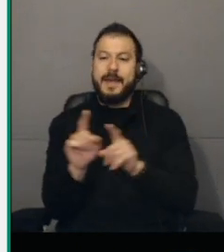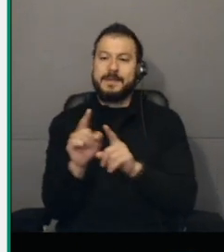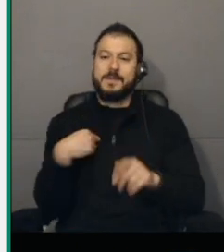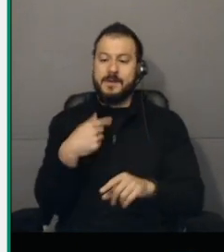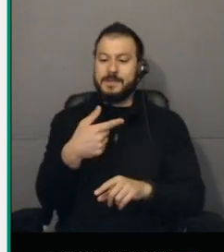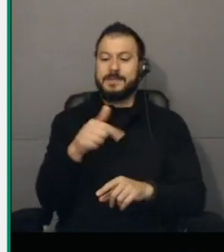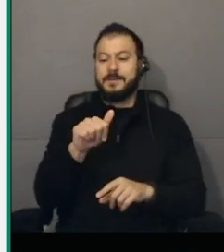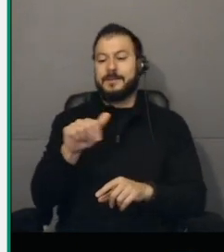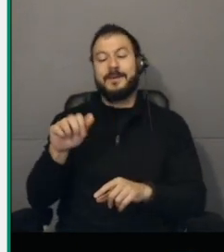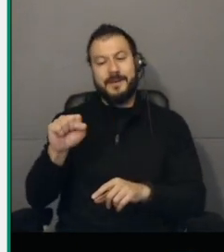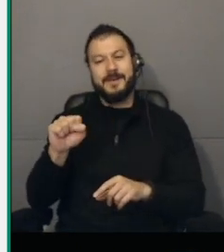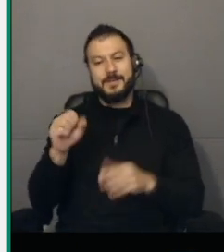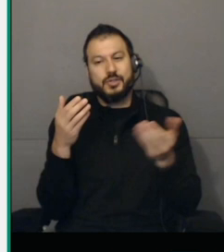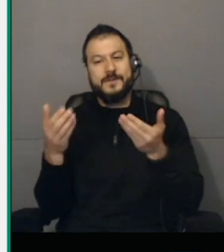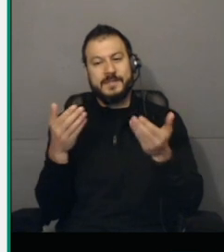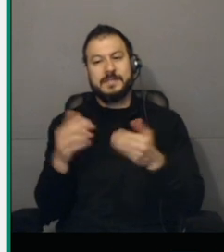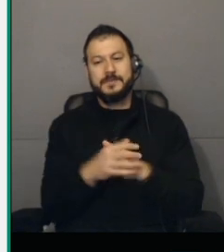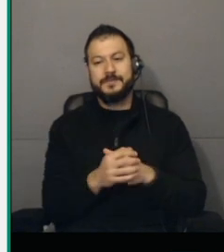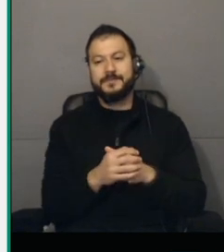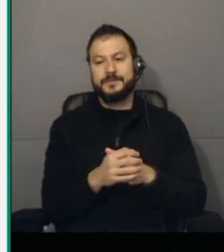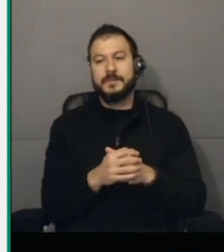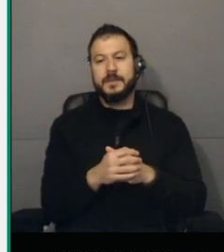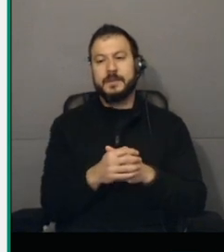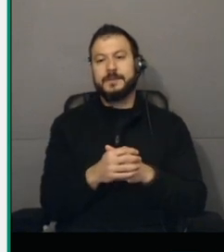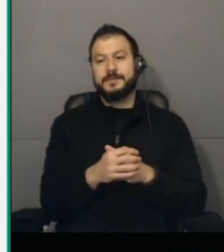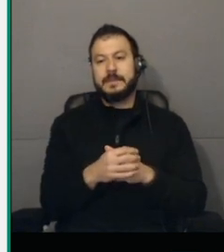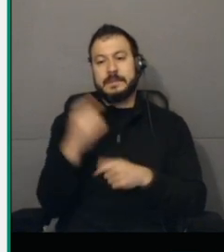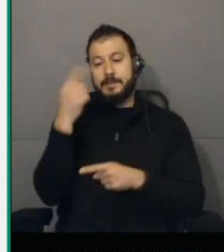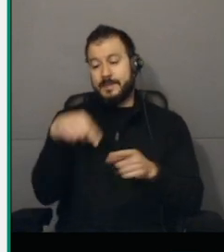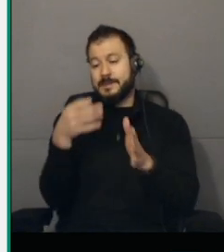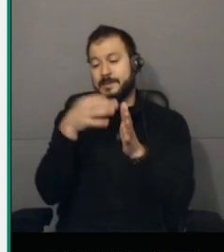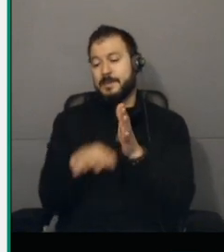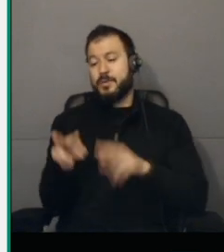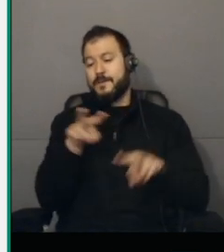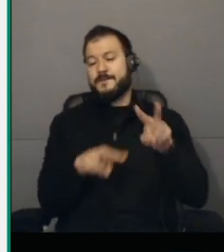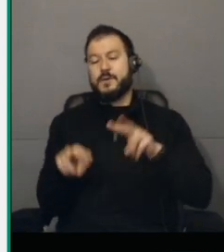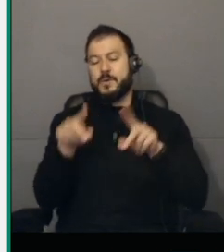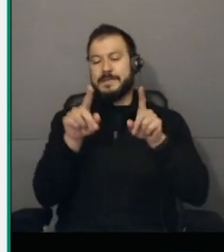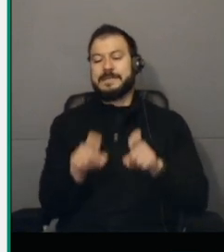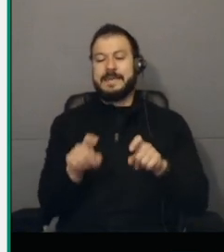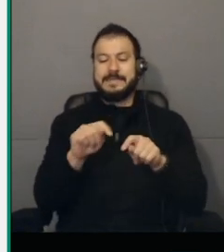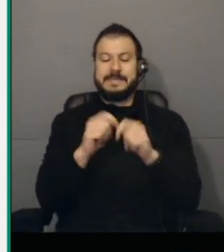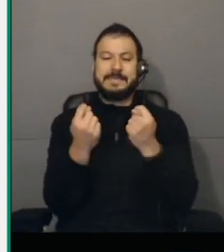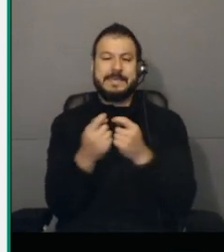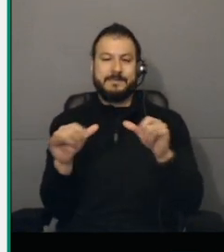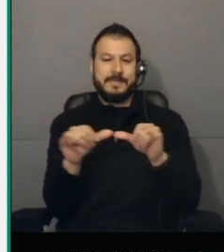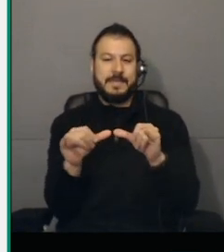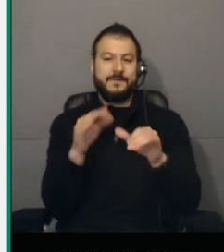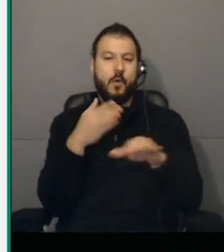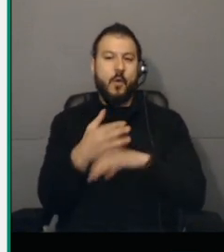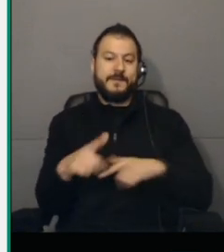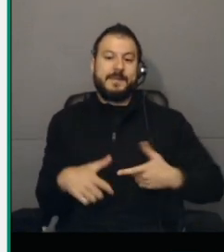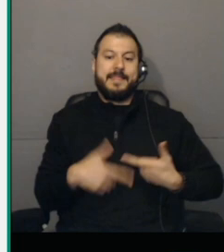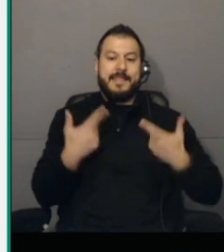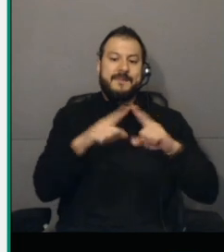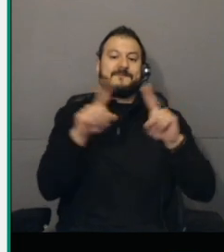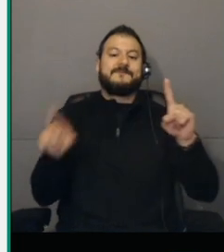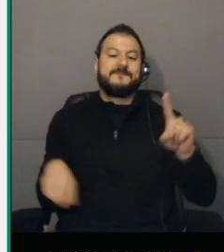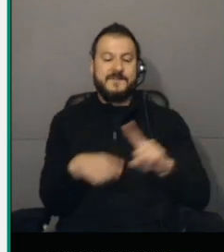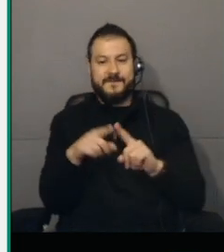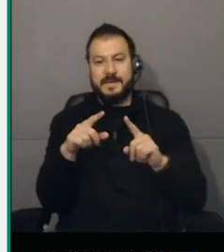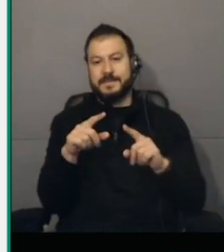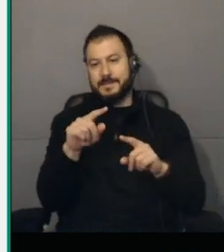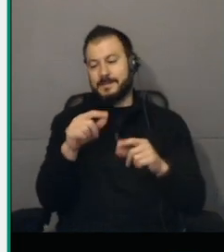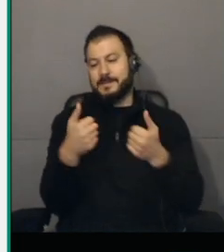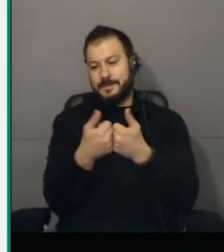and constant content updates. Consider this simplified view of test team size over the life of a title.